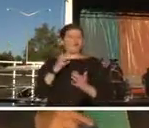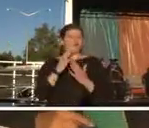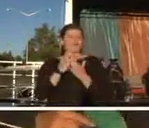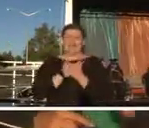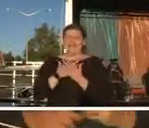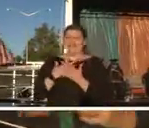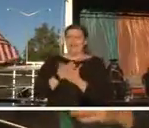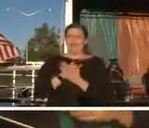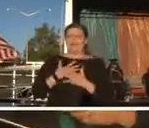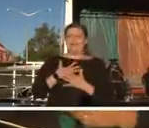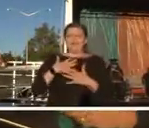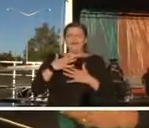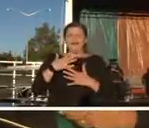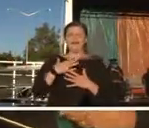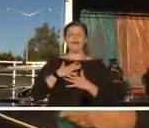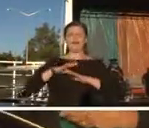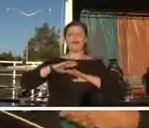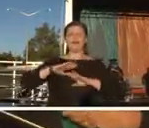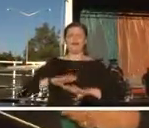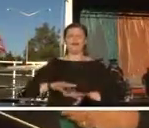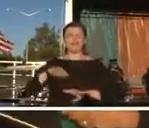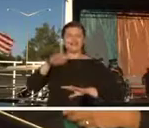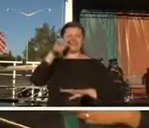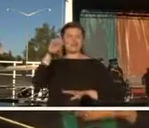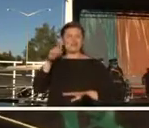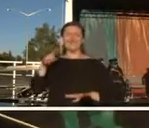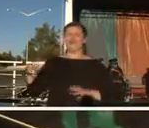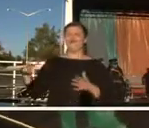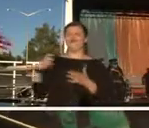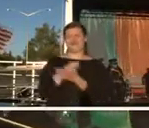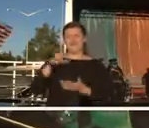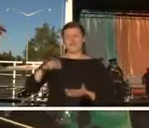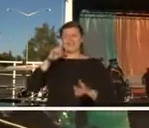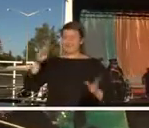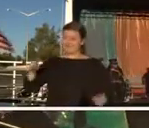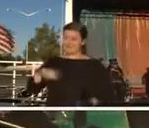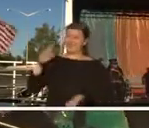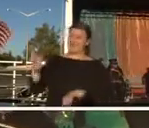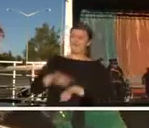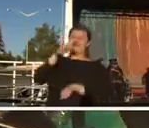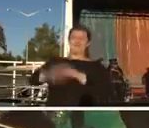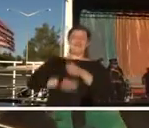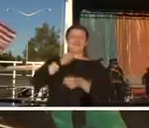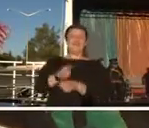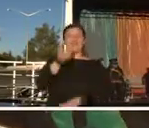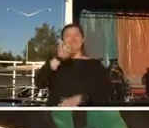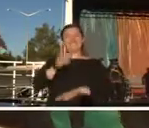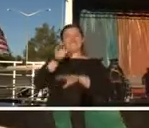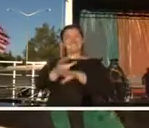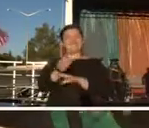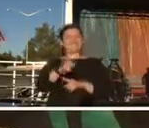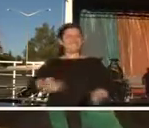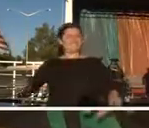that. It's been a very long year. Thank you, everyone. Good night and be well.